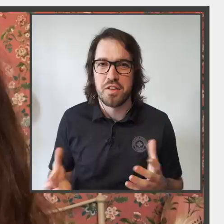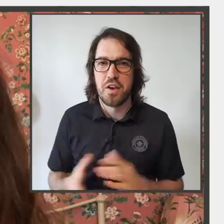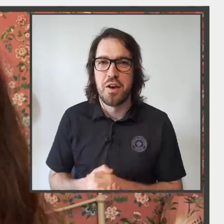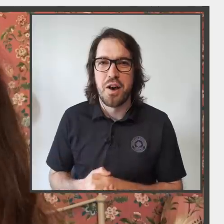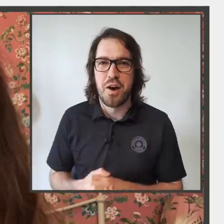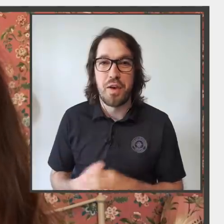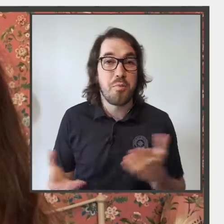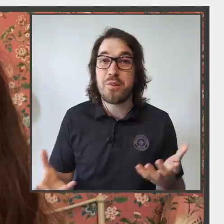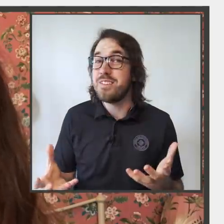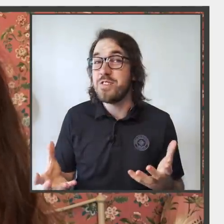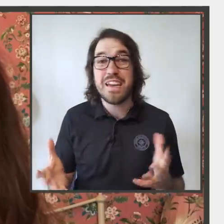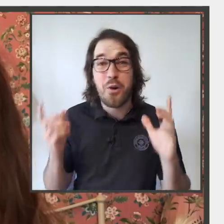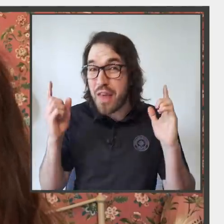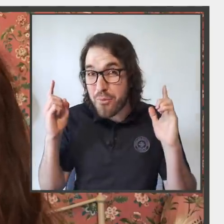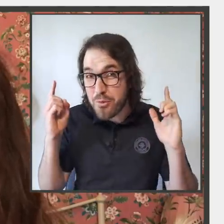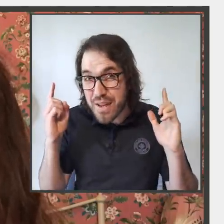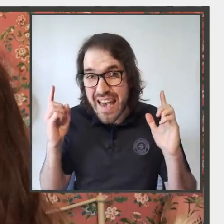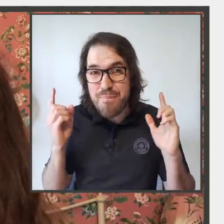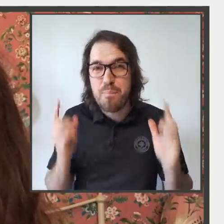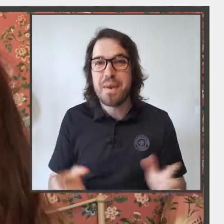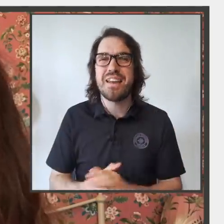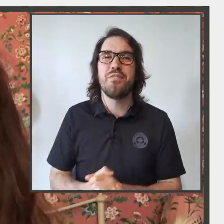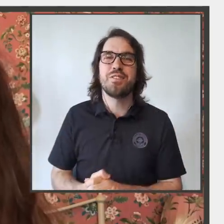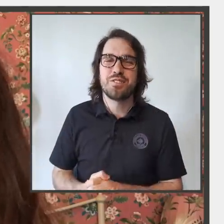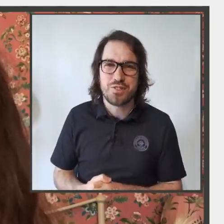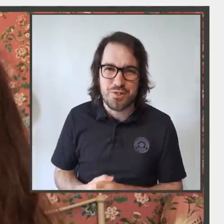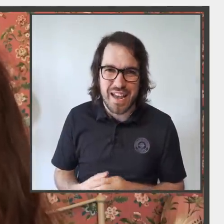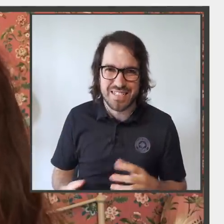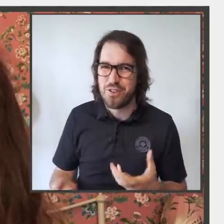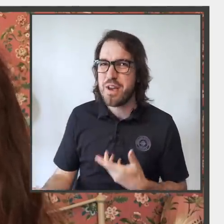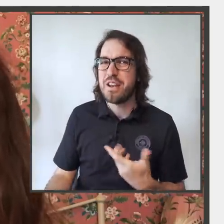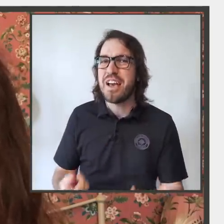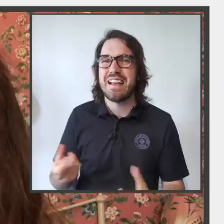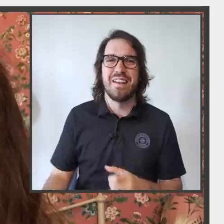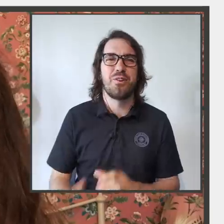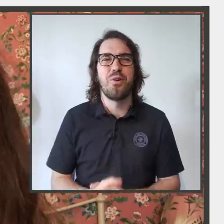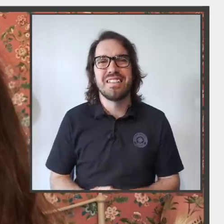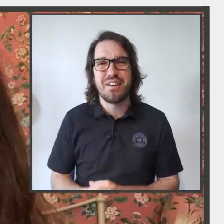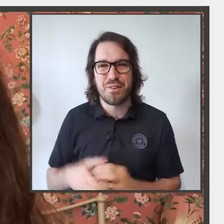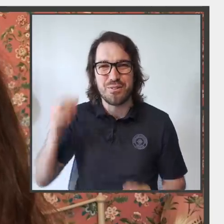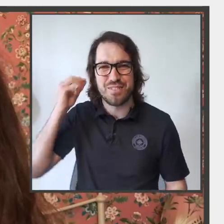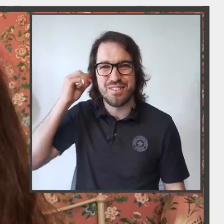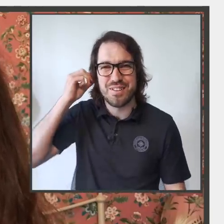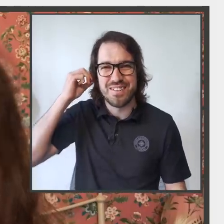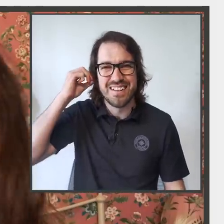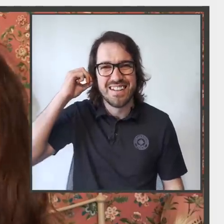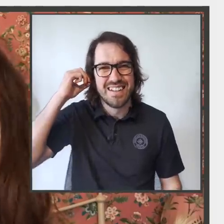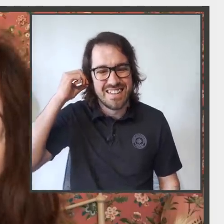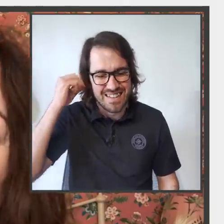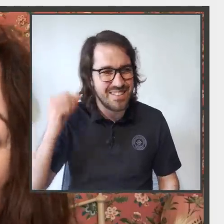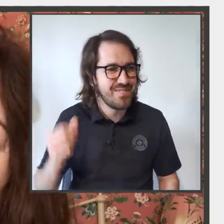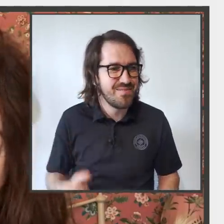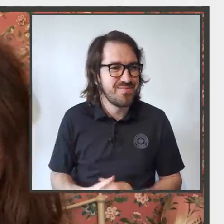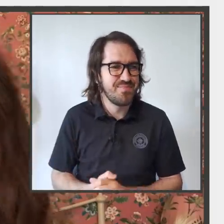quite tricky. That would be quite tricky, or that would be a bit of a stretch. It would be unlikely or quite difficult to do. Yes,